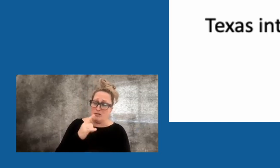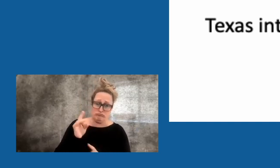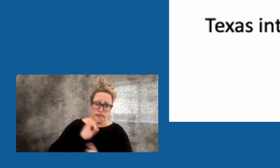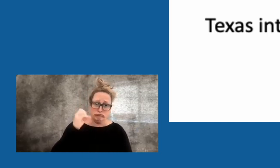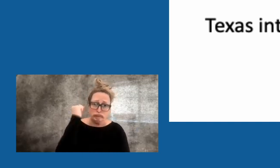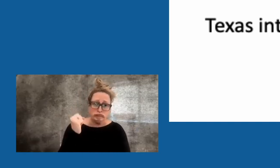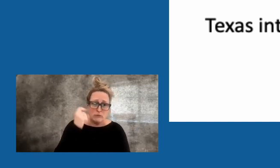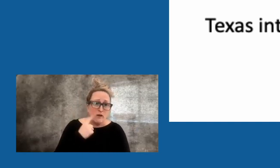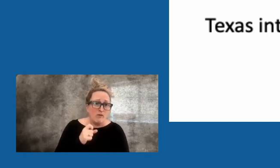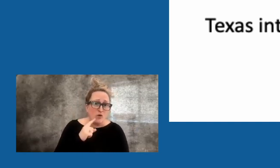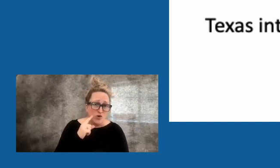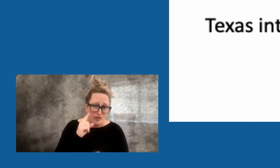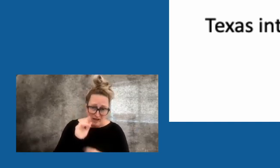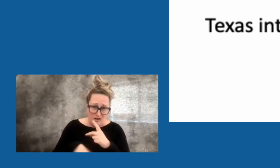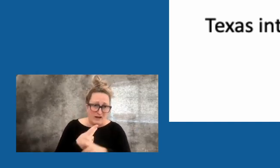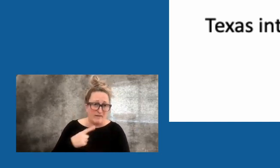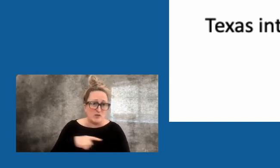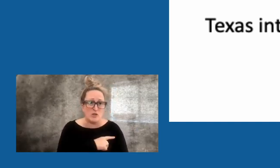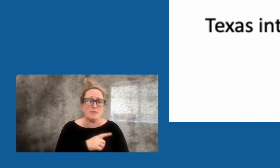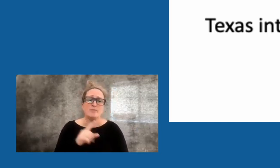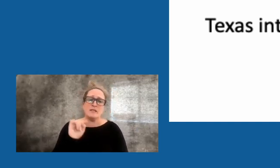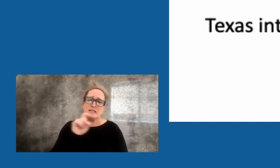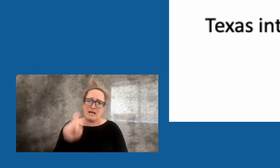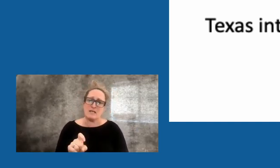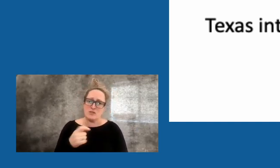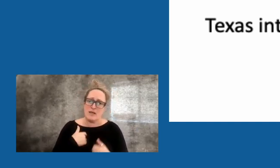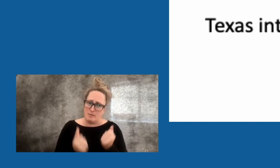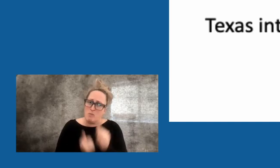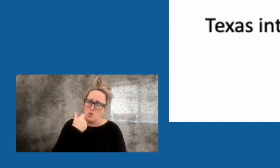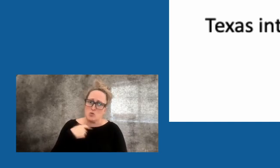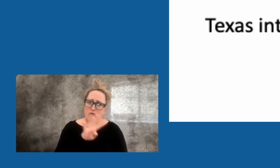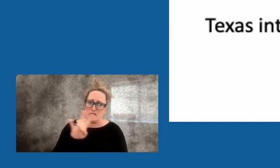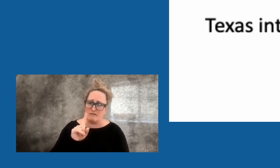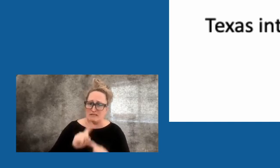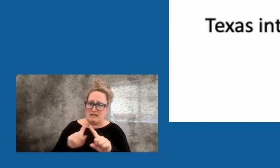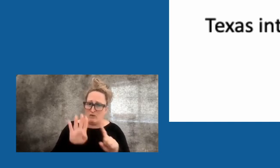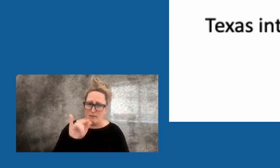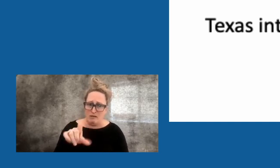for such legislation. Texas introduced the most with 47 bills.